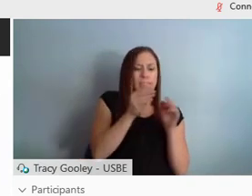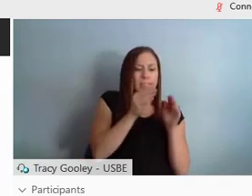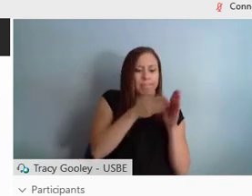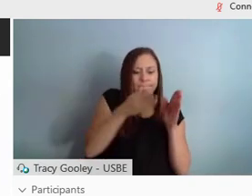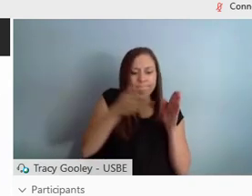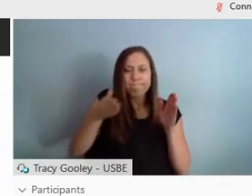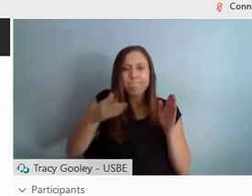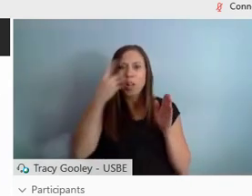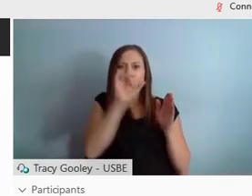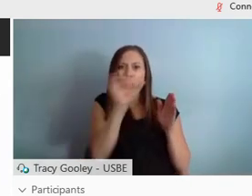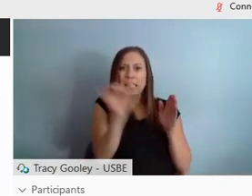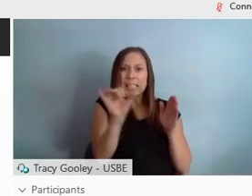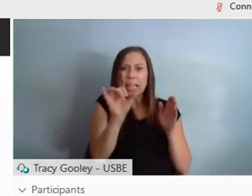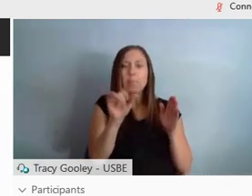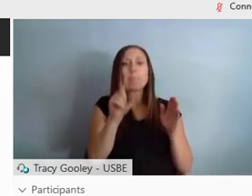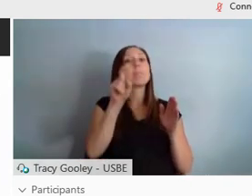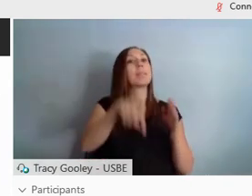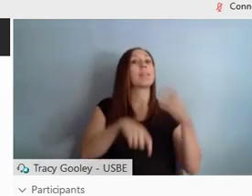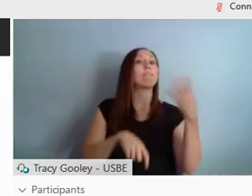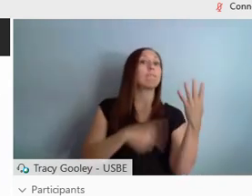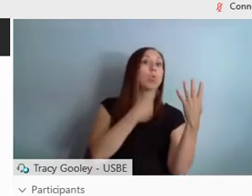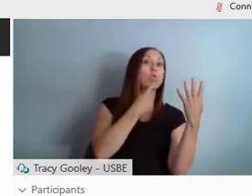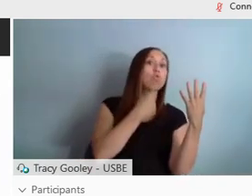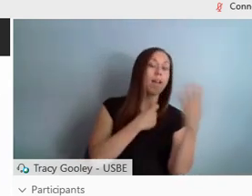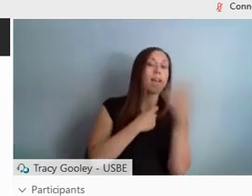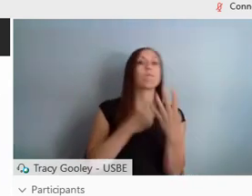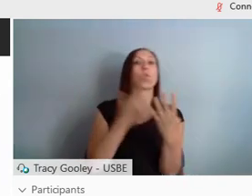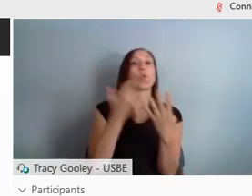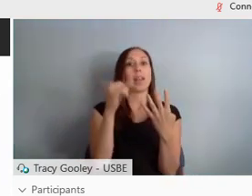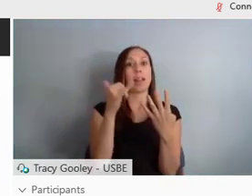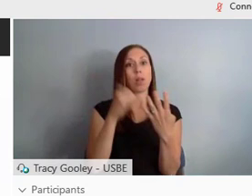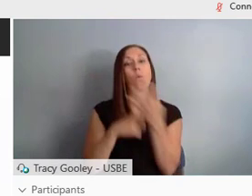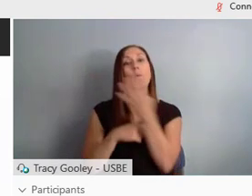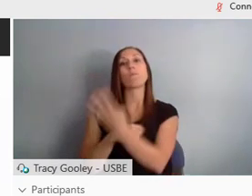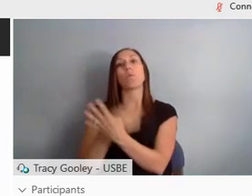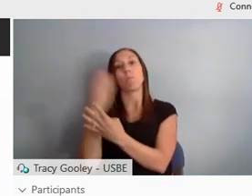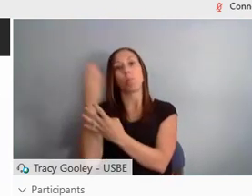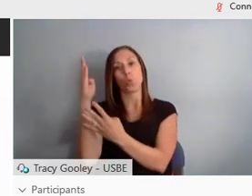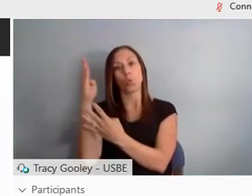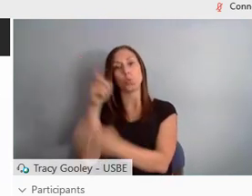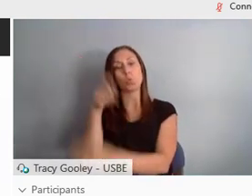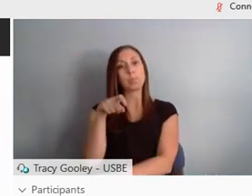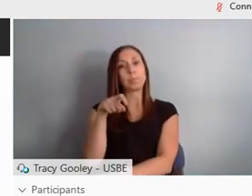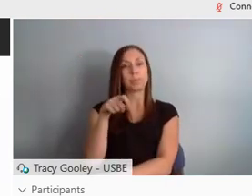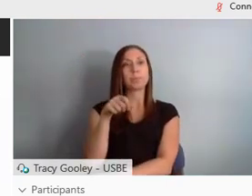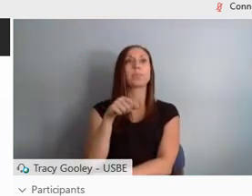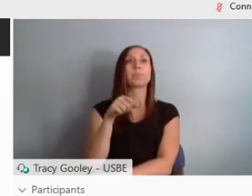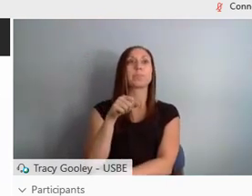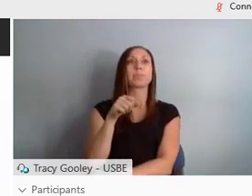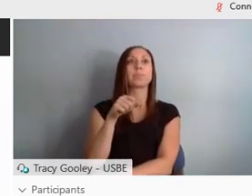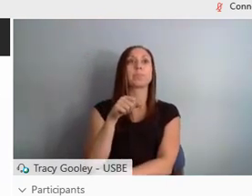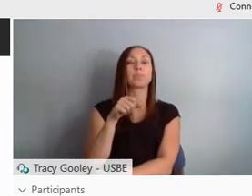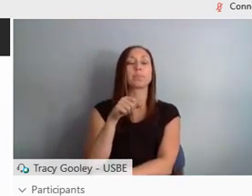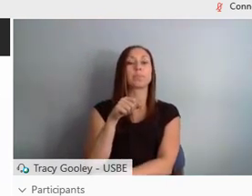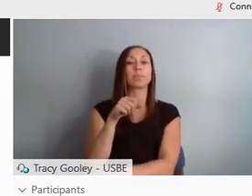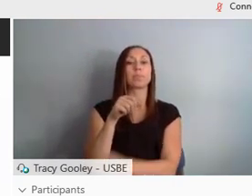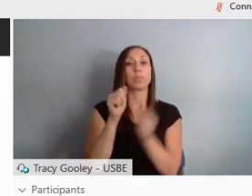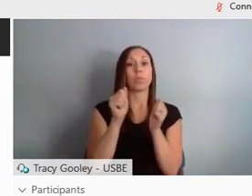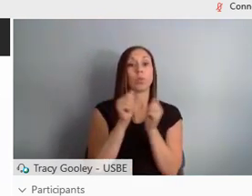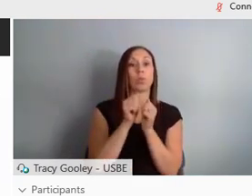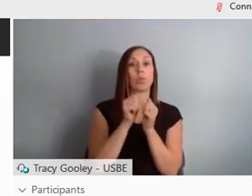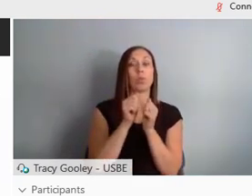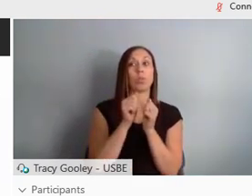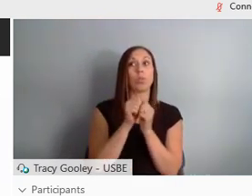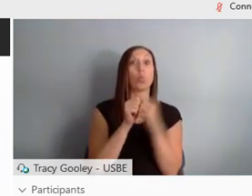manipulatives that have 4 red, 4 yellow, and 4 blue. And with